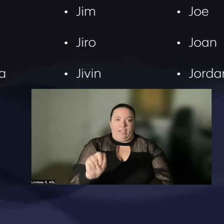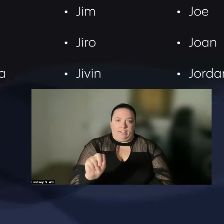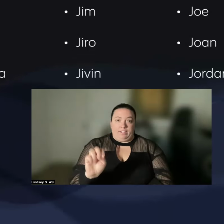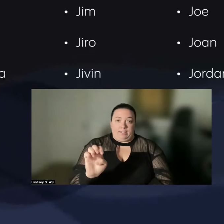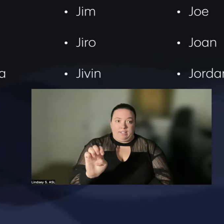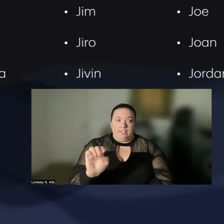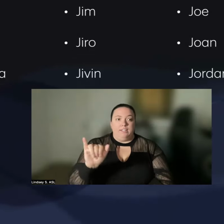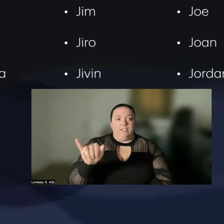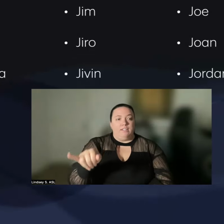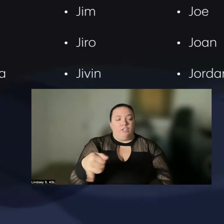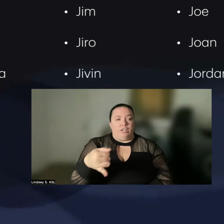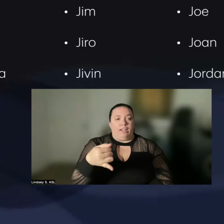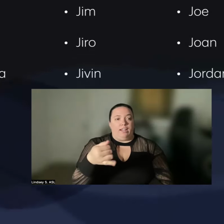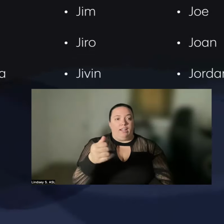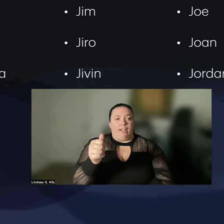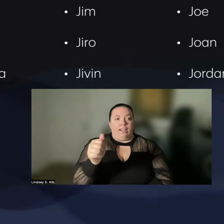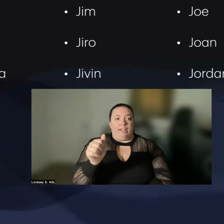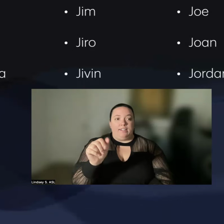JANE,